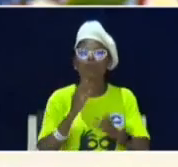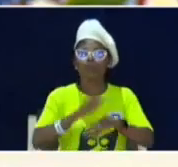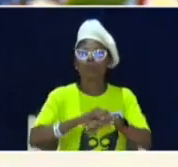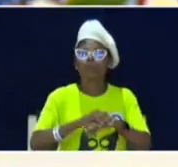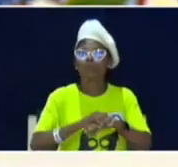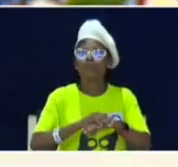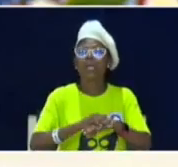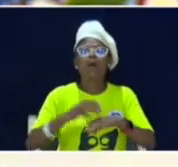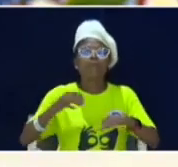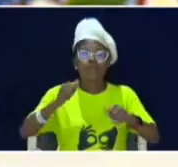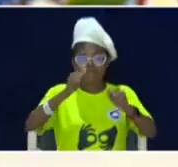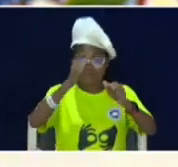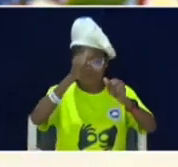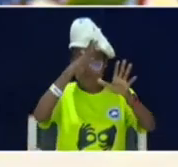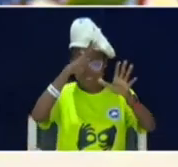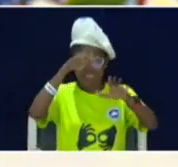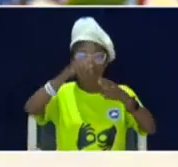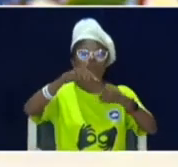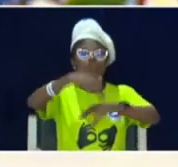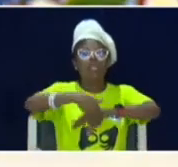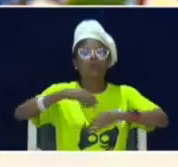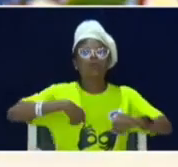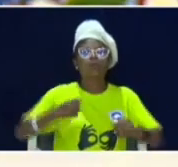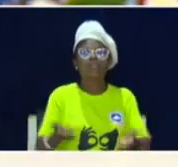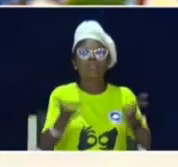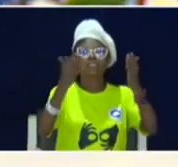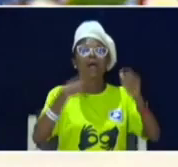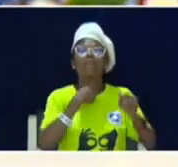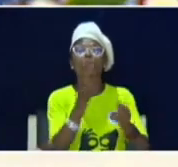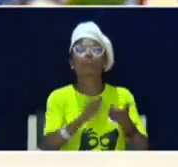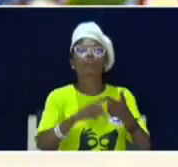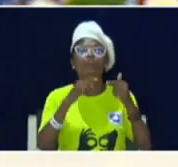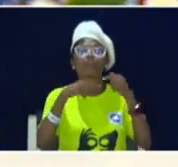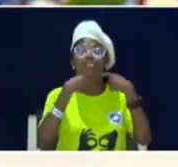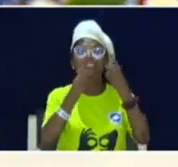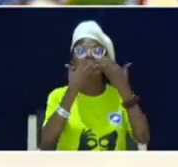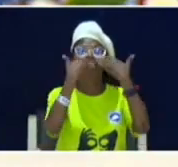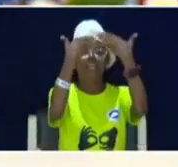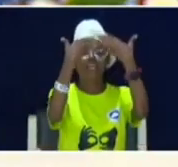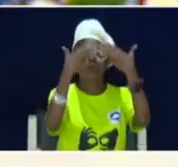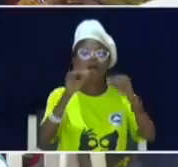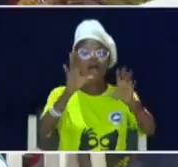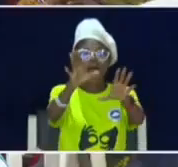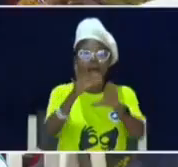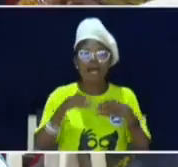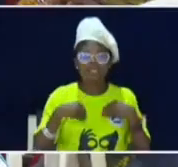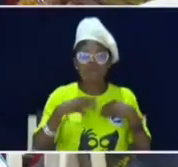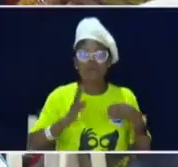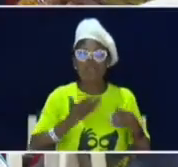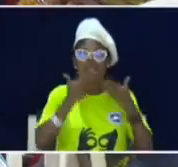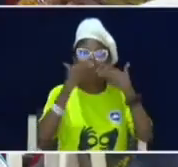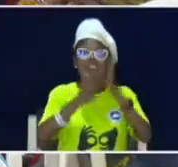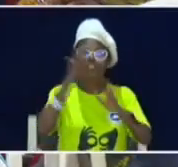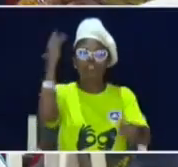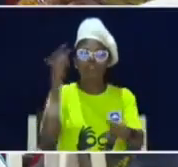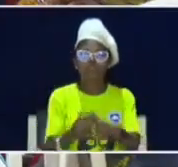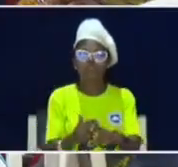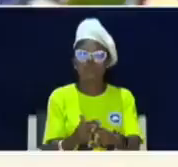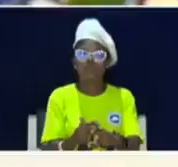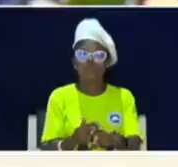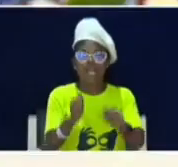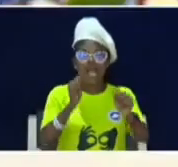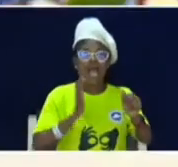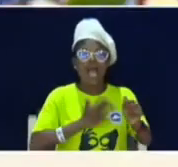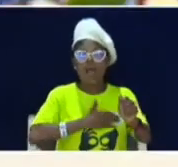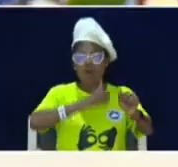Father, tonight we raise our voice to say thank you. Accept our thanks in the name of Jesus Christ. Our